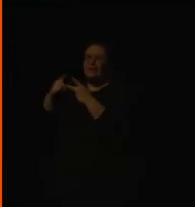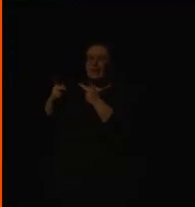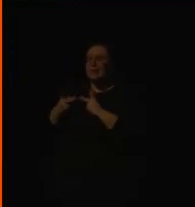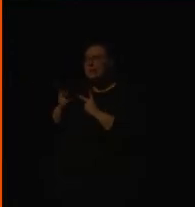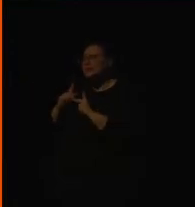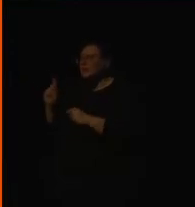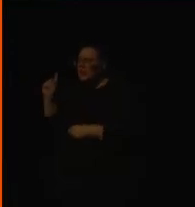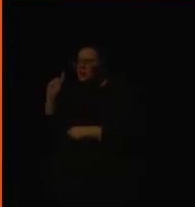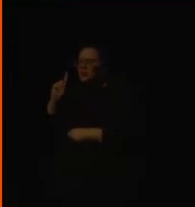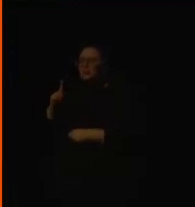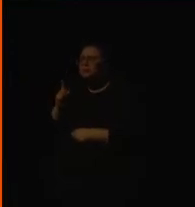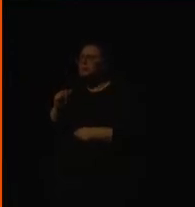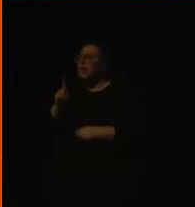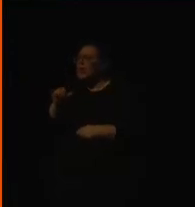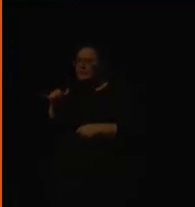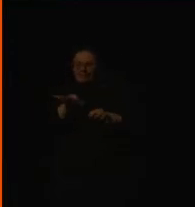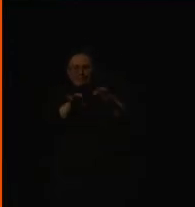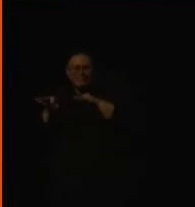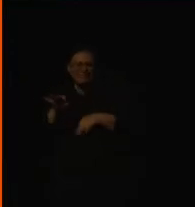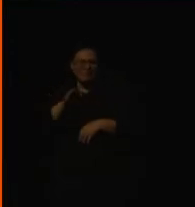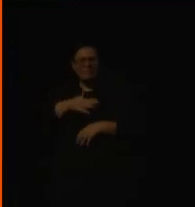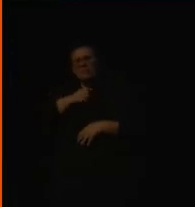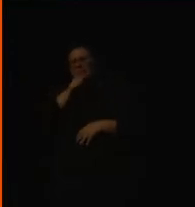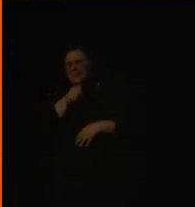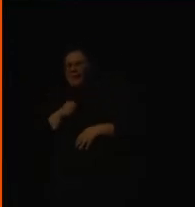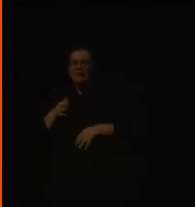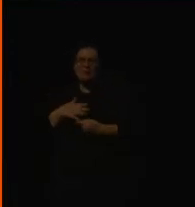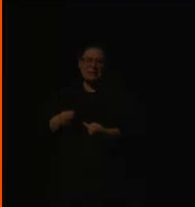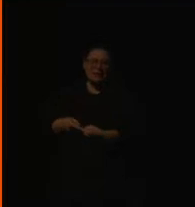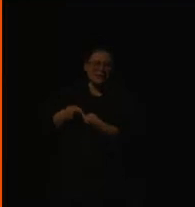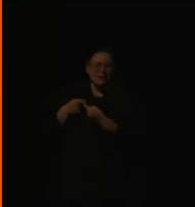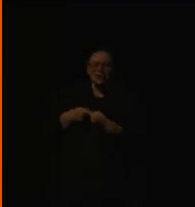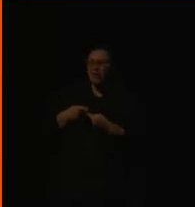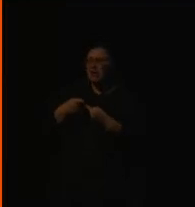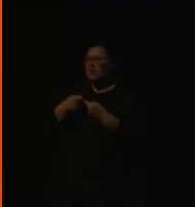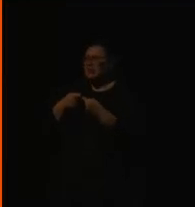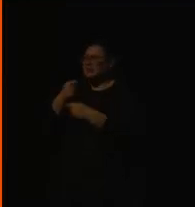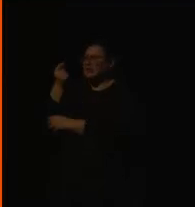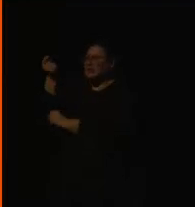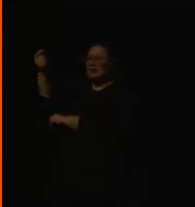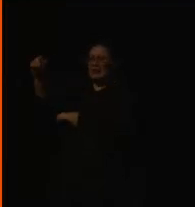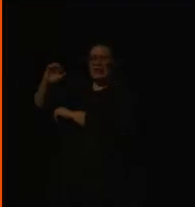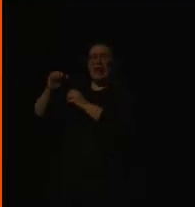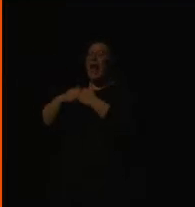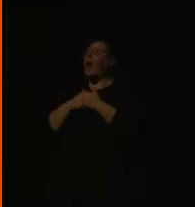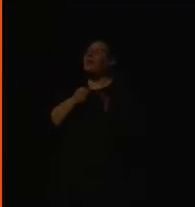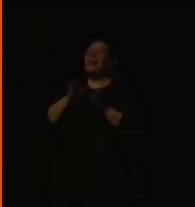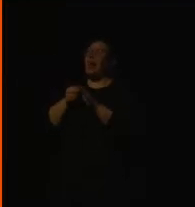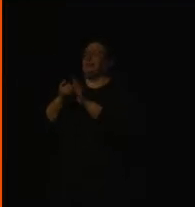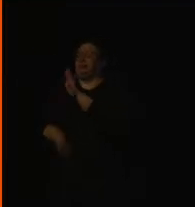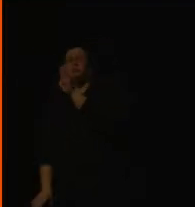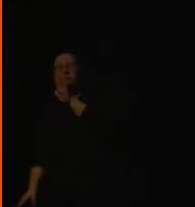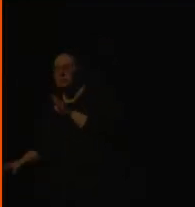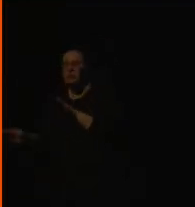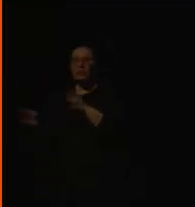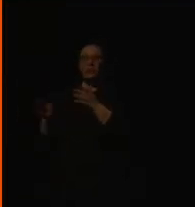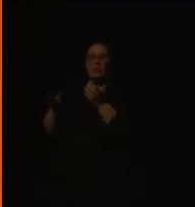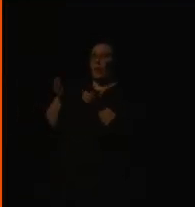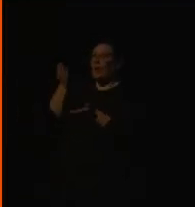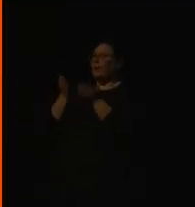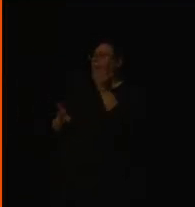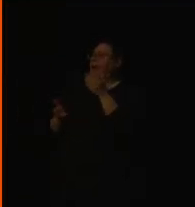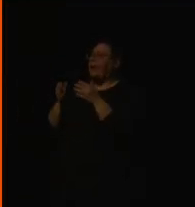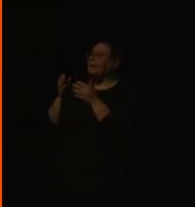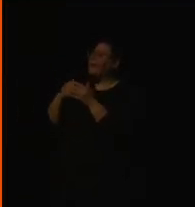their stories of suffering and struggle, how the bottom fell out of their lives, how they slipped through the cracks, how